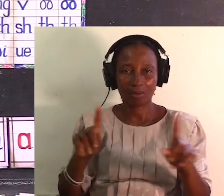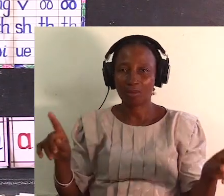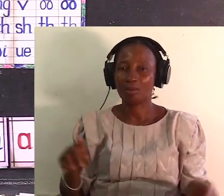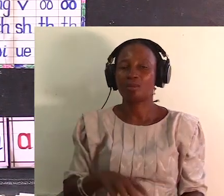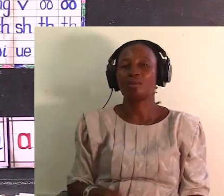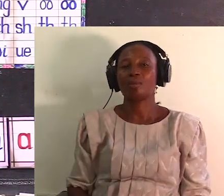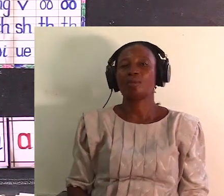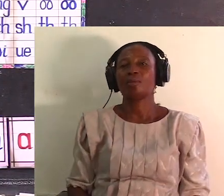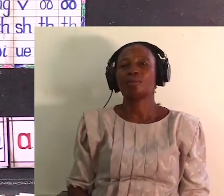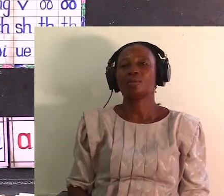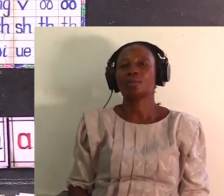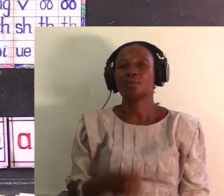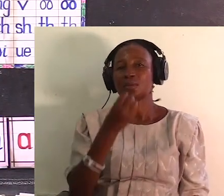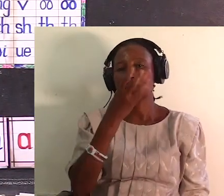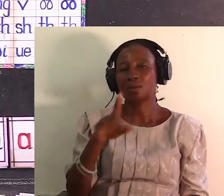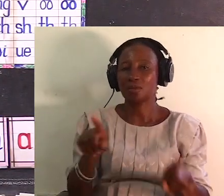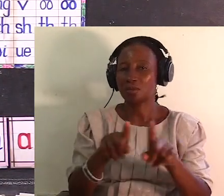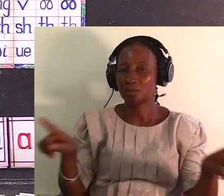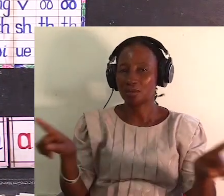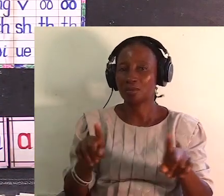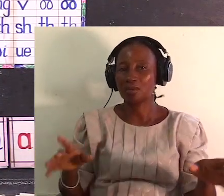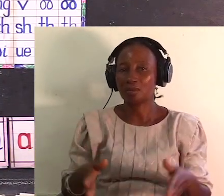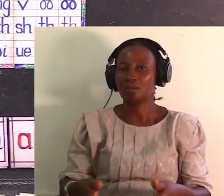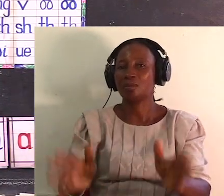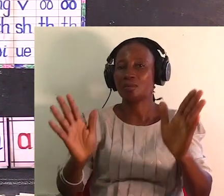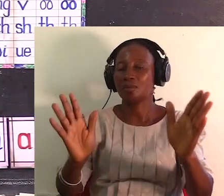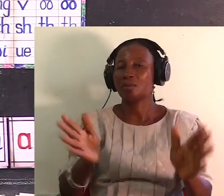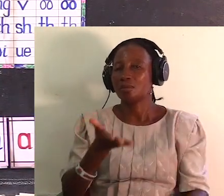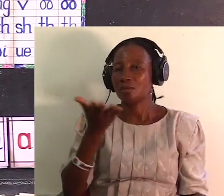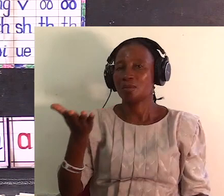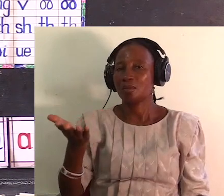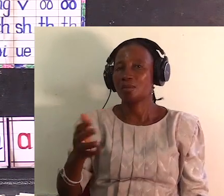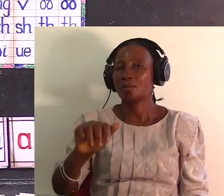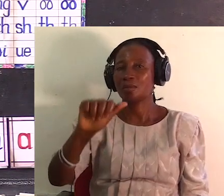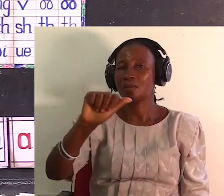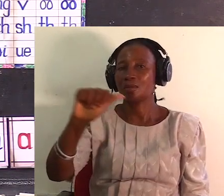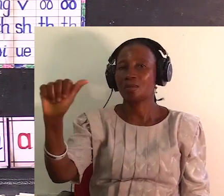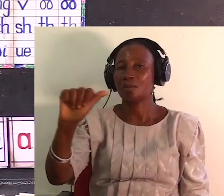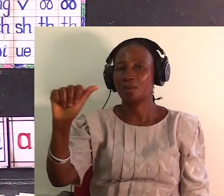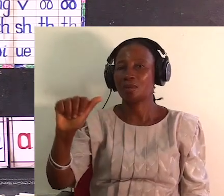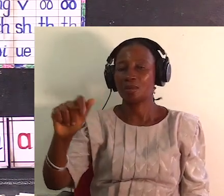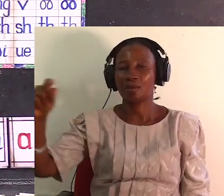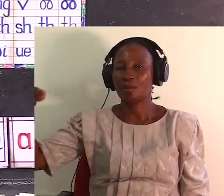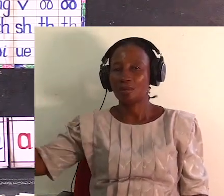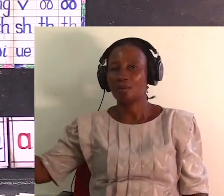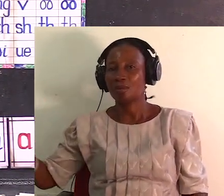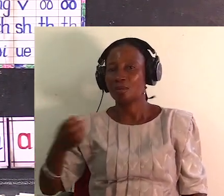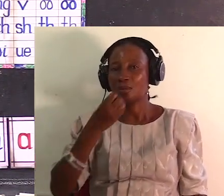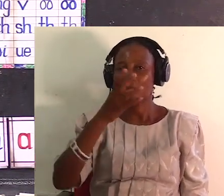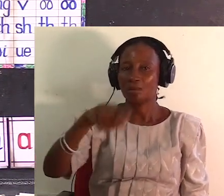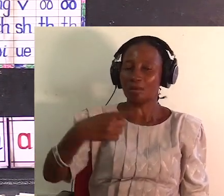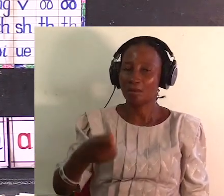differently. So that is why any sound we are talking about, you need to listen